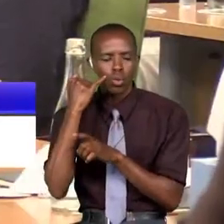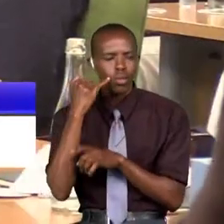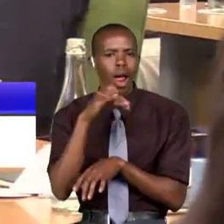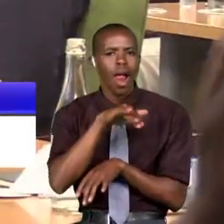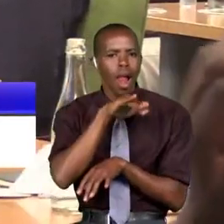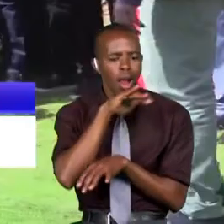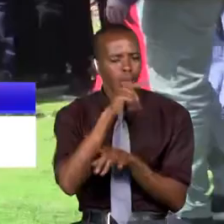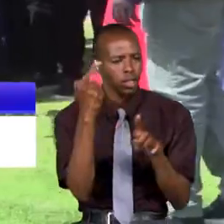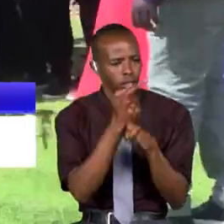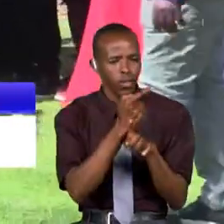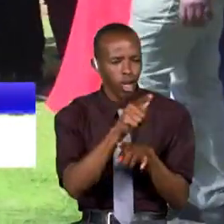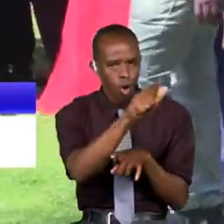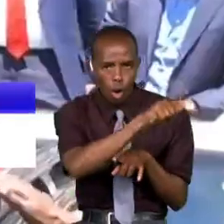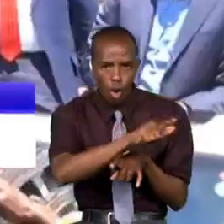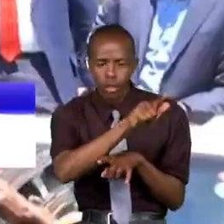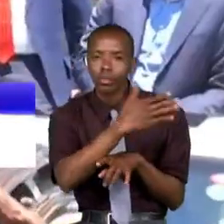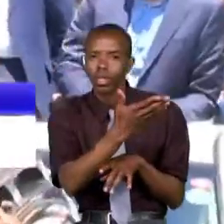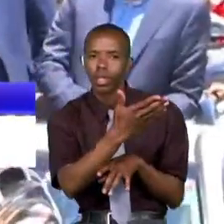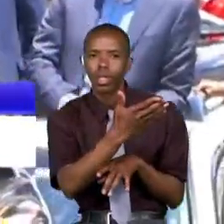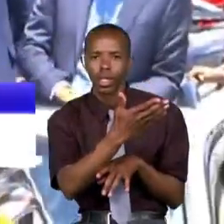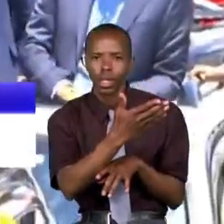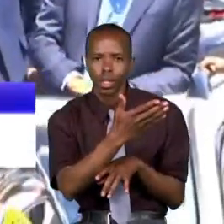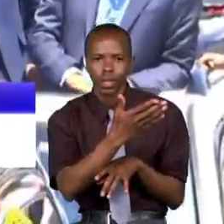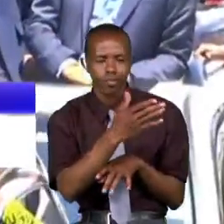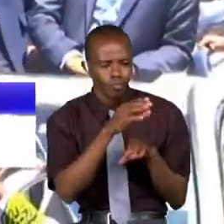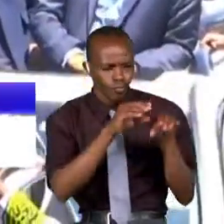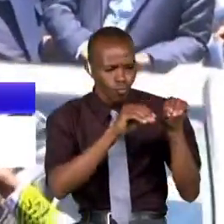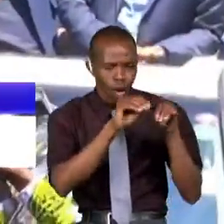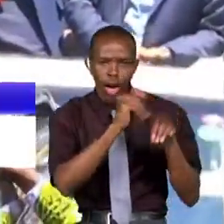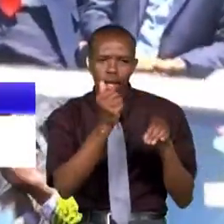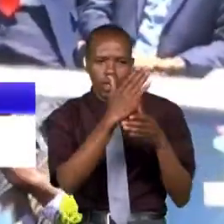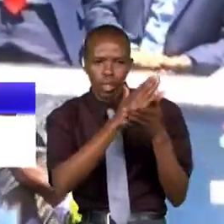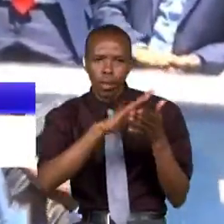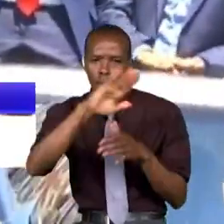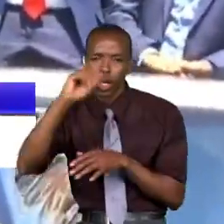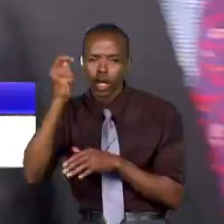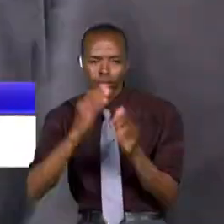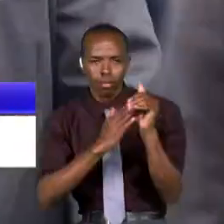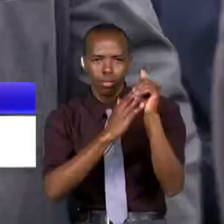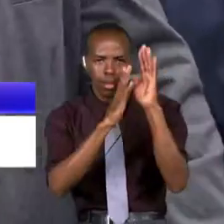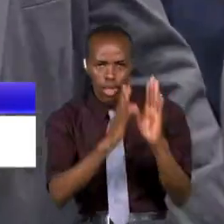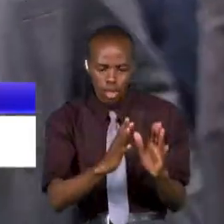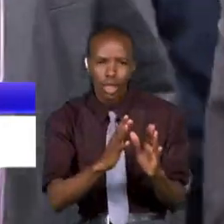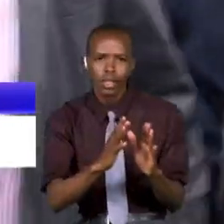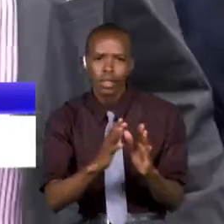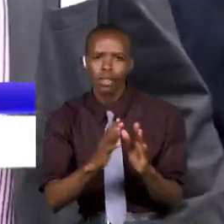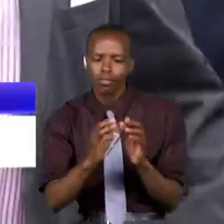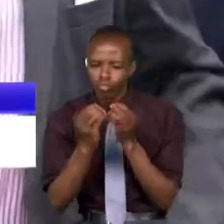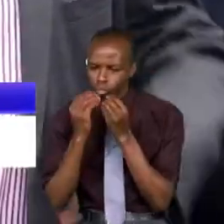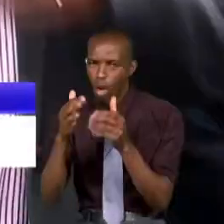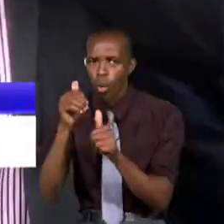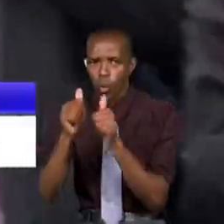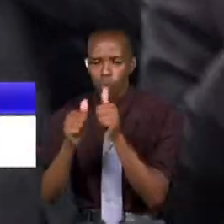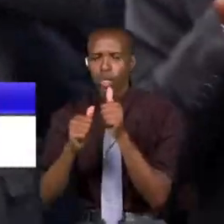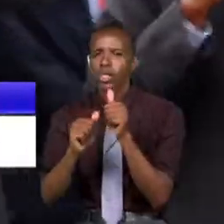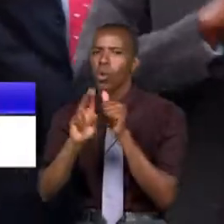coalition of ODM leader Raila Odinga, which he is crafting together with a section of Mount Kenya leaders, sources revealing they are backed